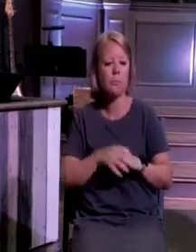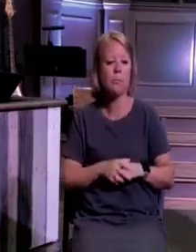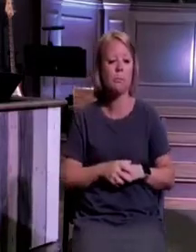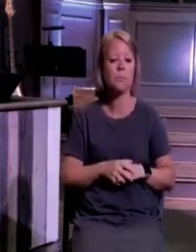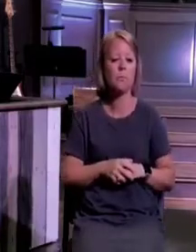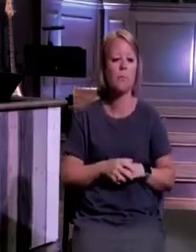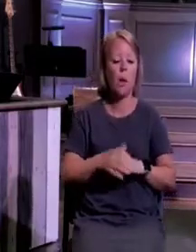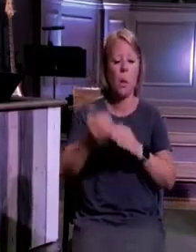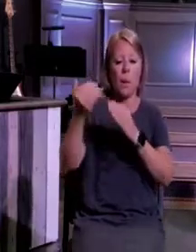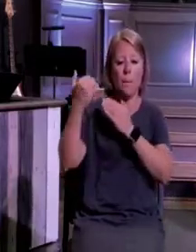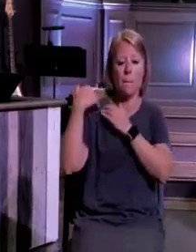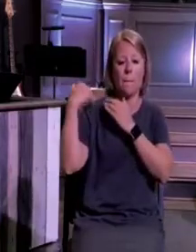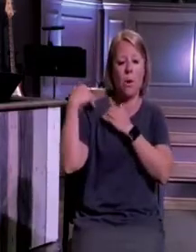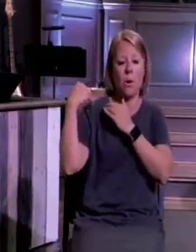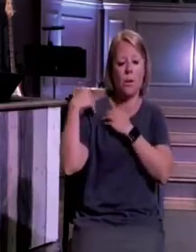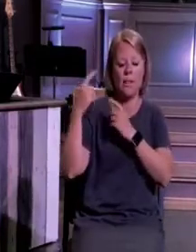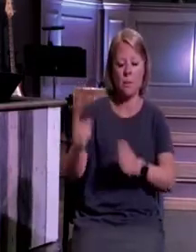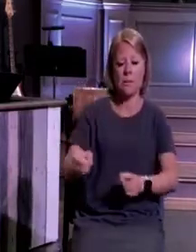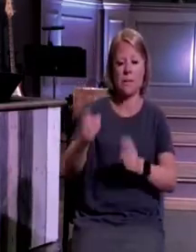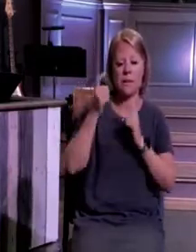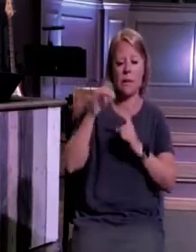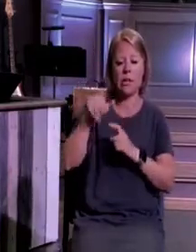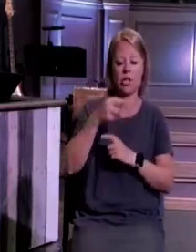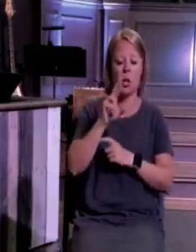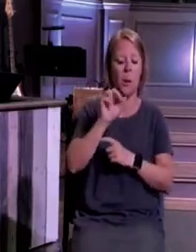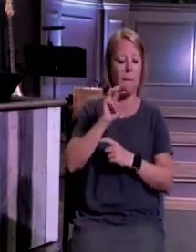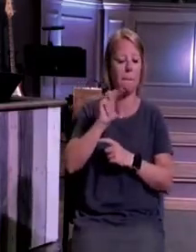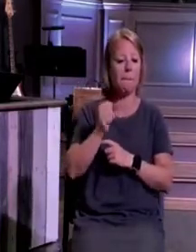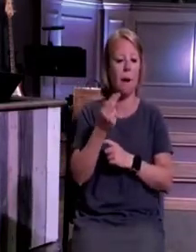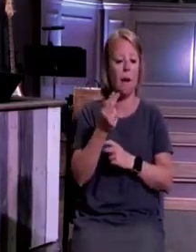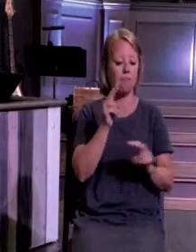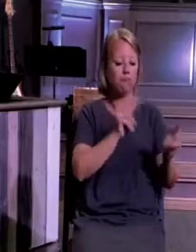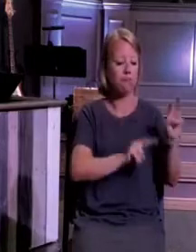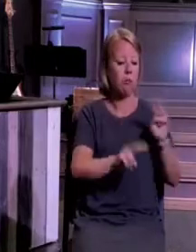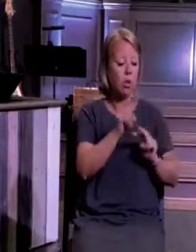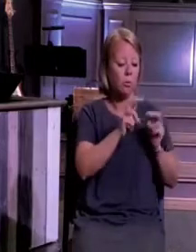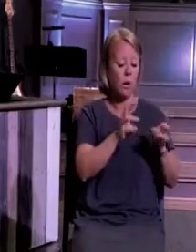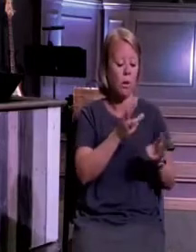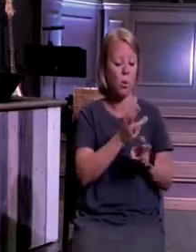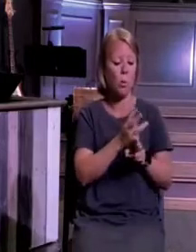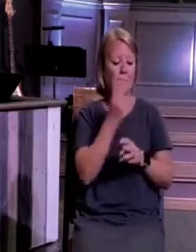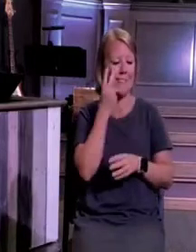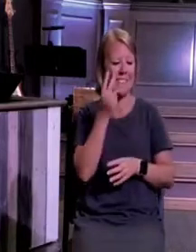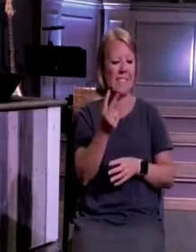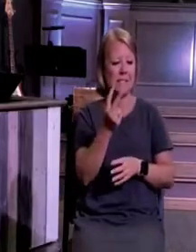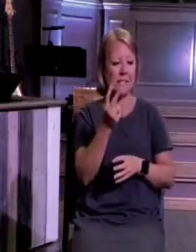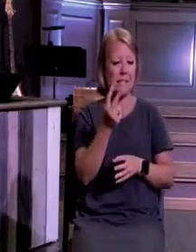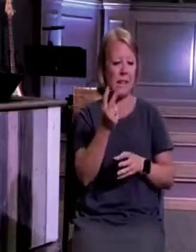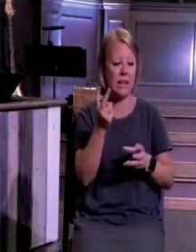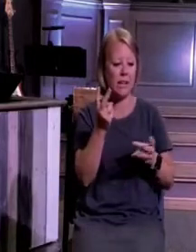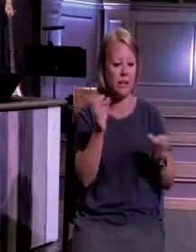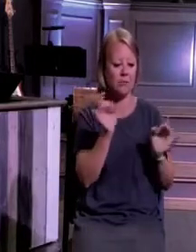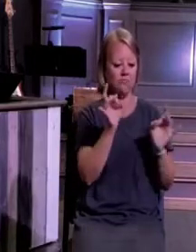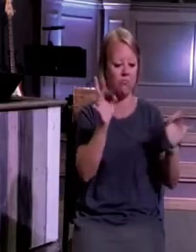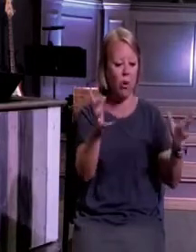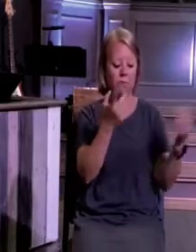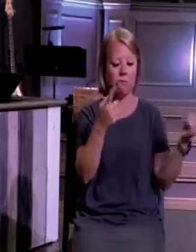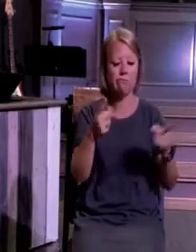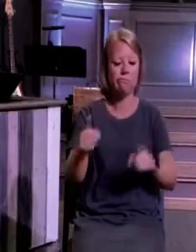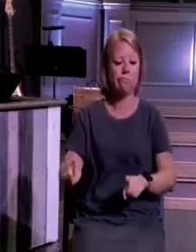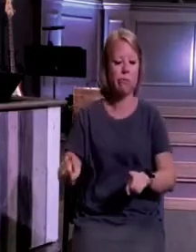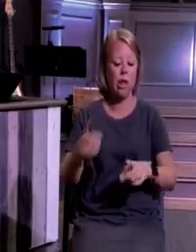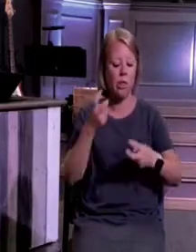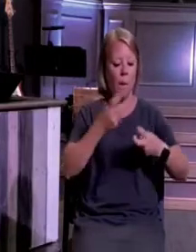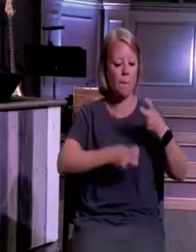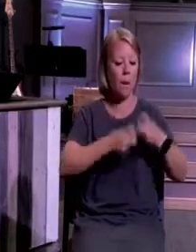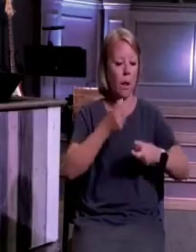The burden that was given to Jeremiah wasn't because he could look around his world and see the decay that was happening, the problems